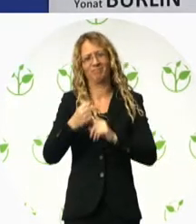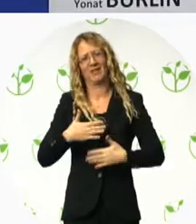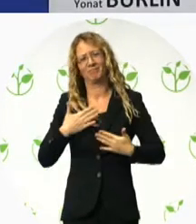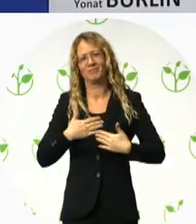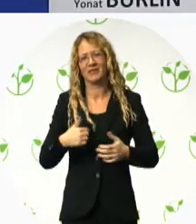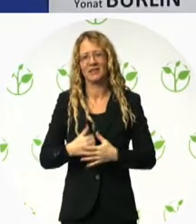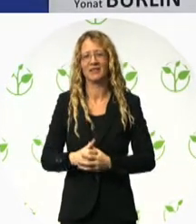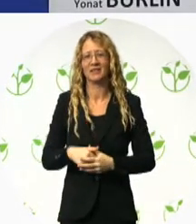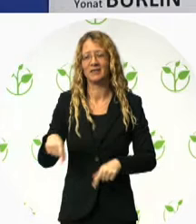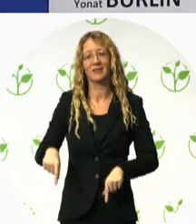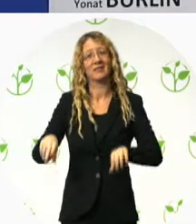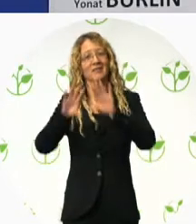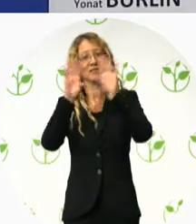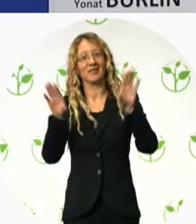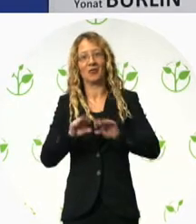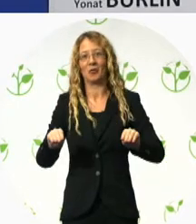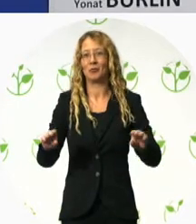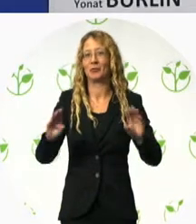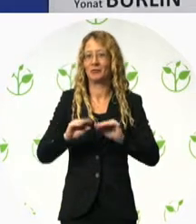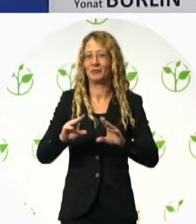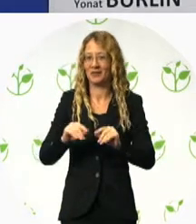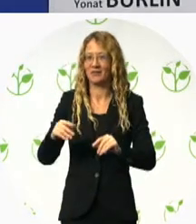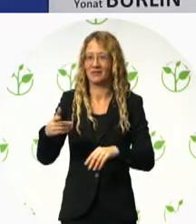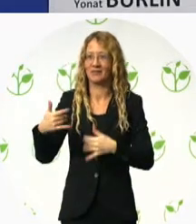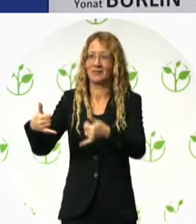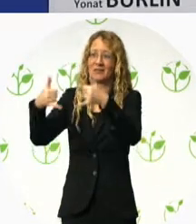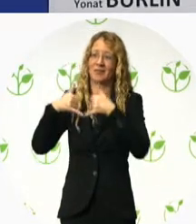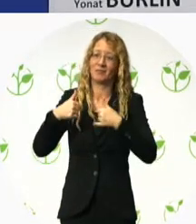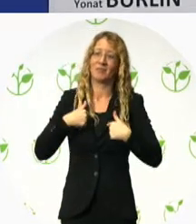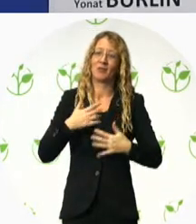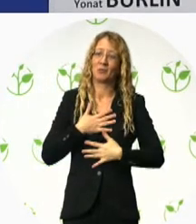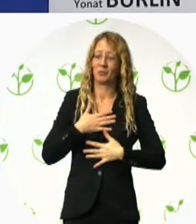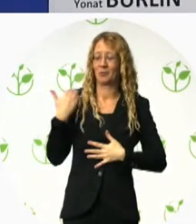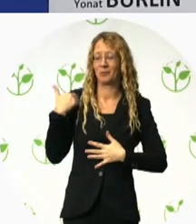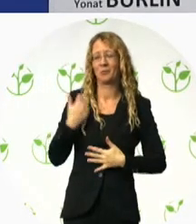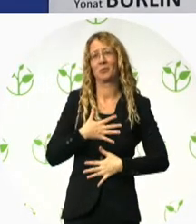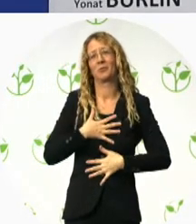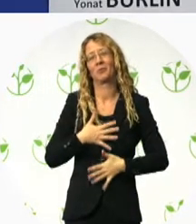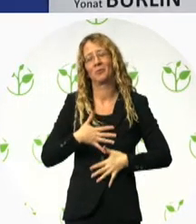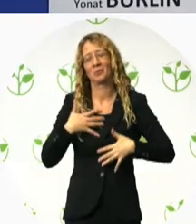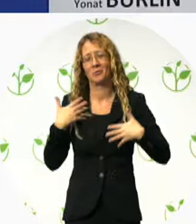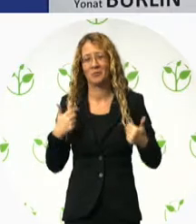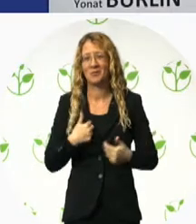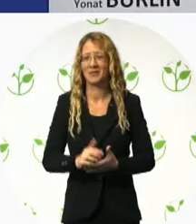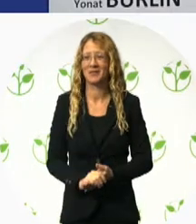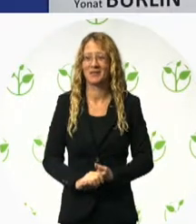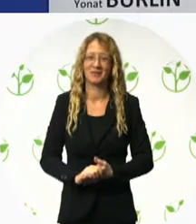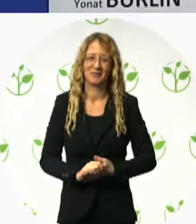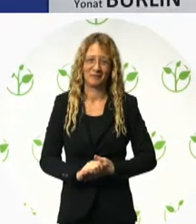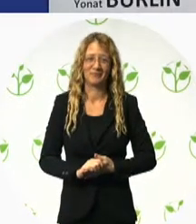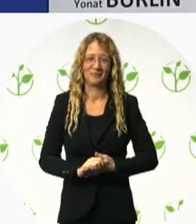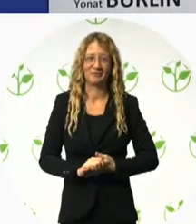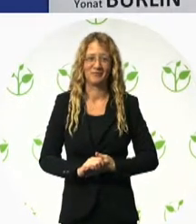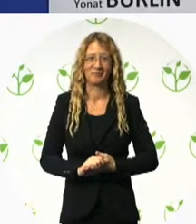We have many challenges as far as sustainability and growth. Being a startup in the accessibility world, as everyone knows, is not